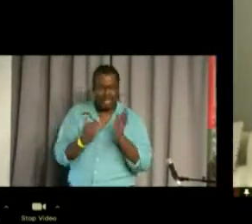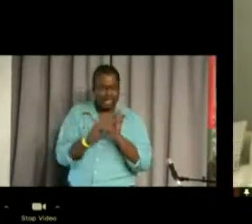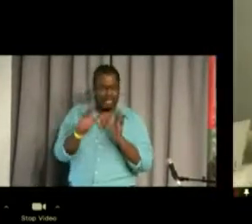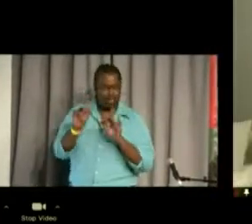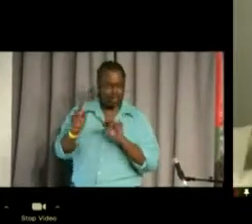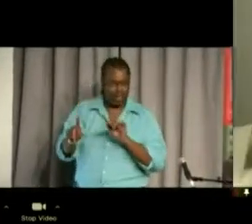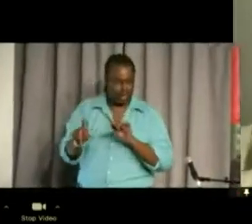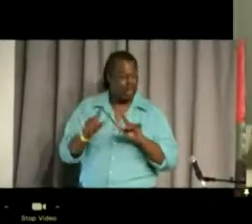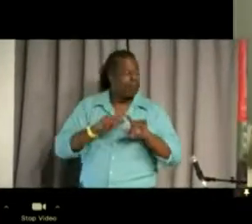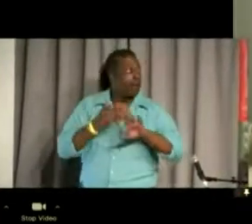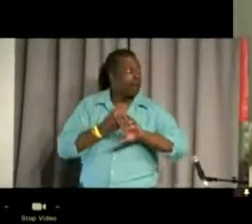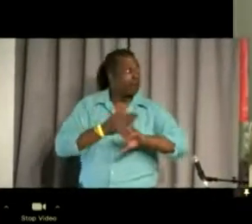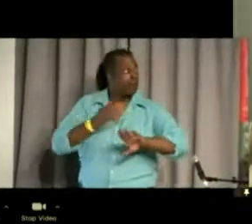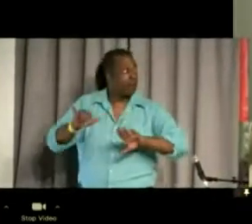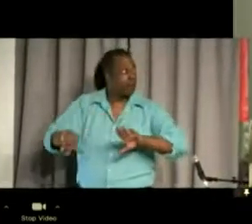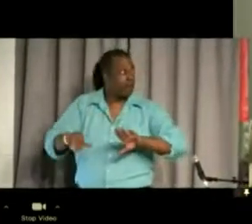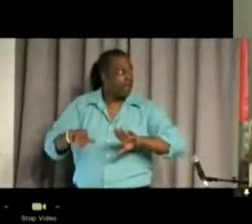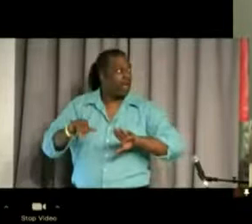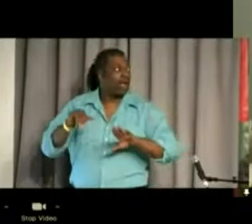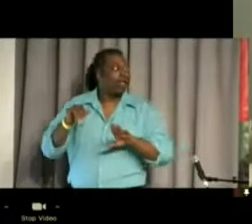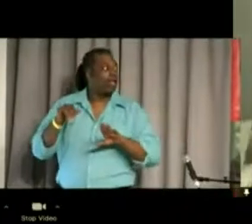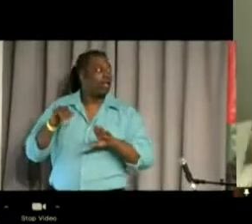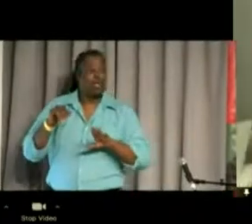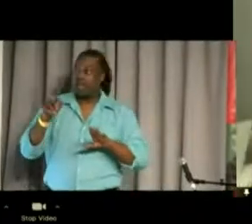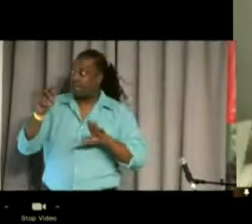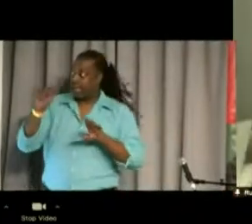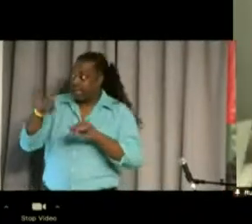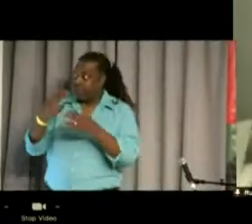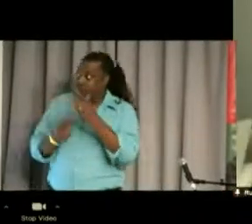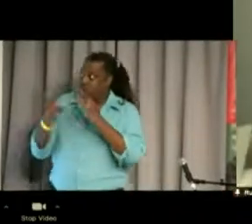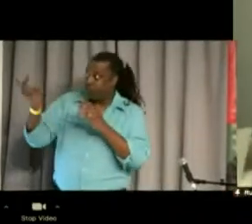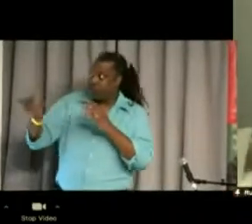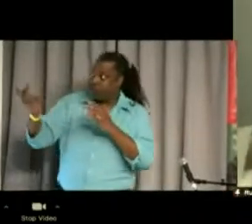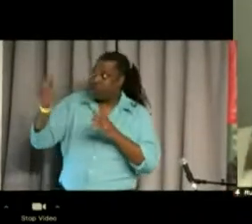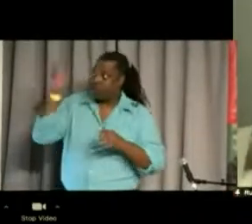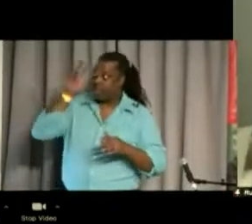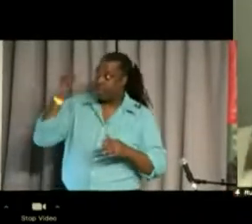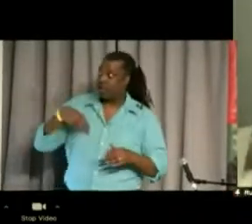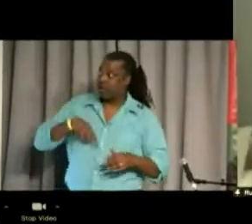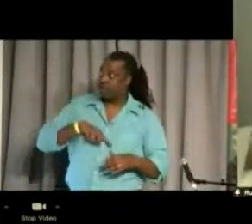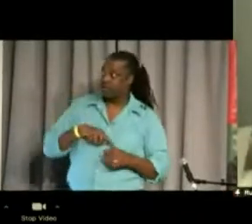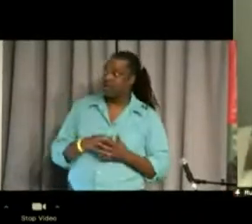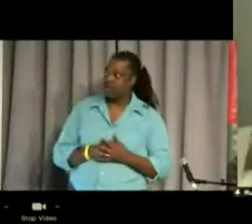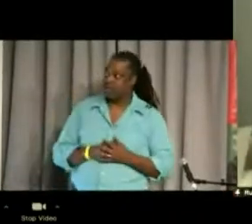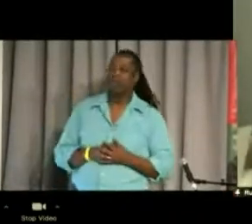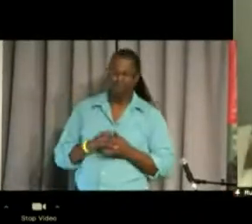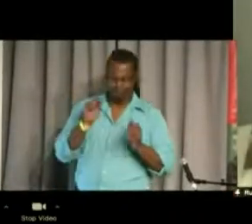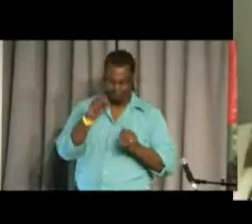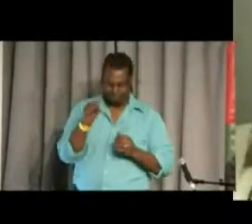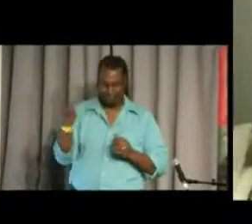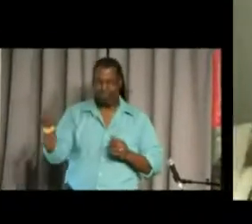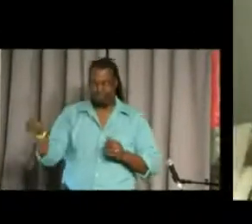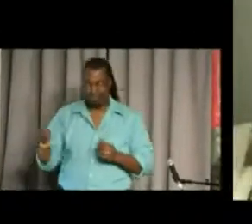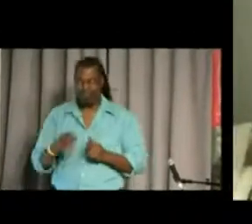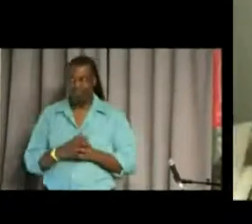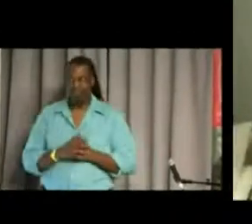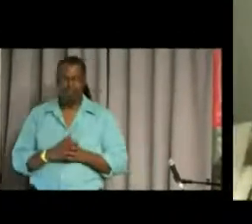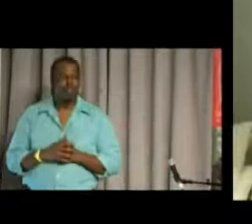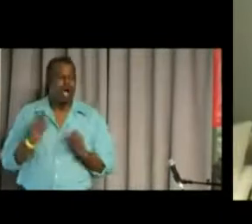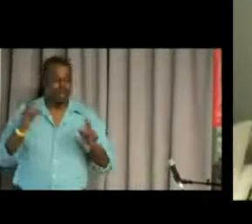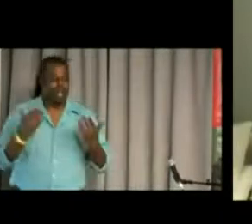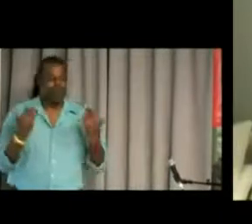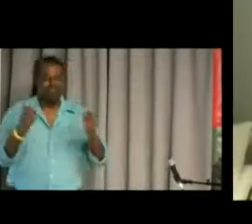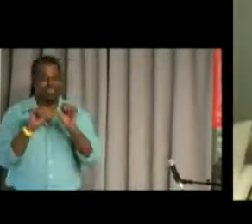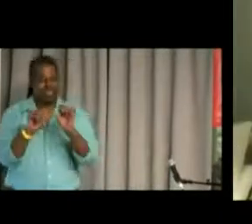but before you do, Rukia Lumumba, can you hear us? Yes. Great. Okay, so